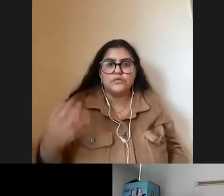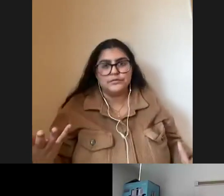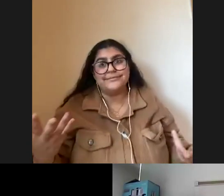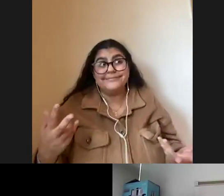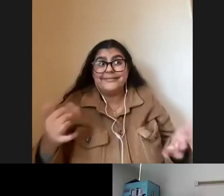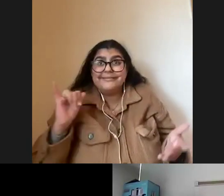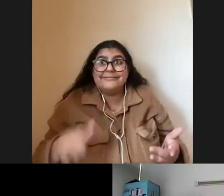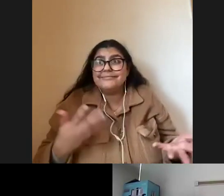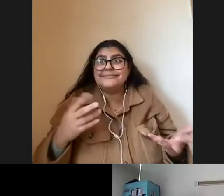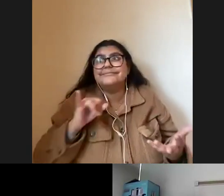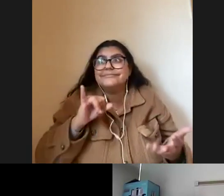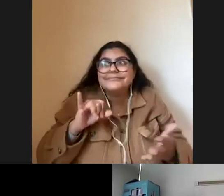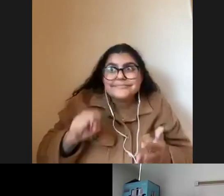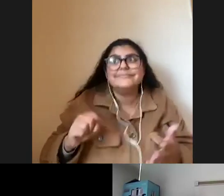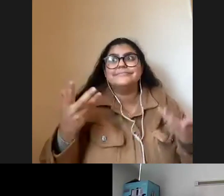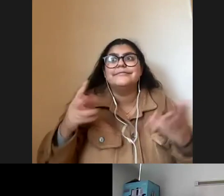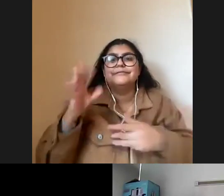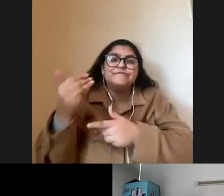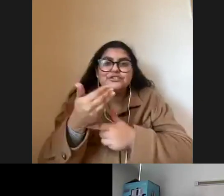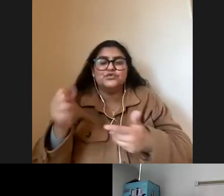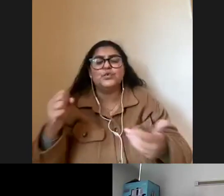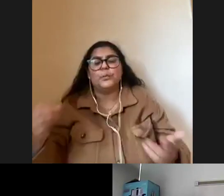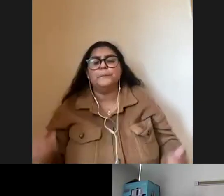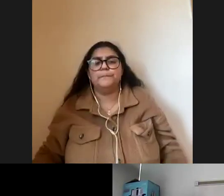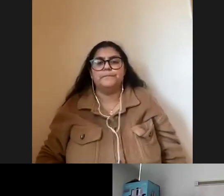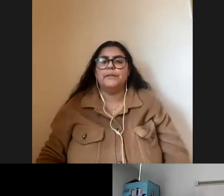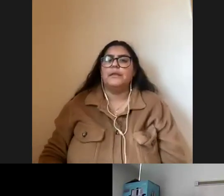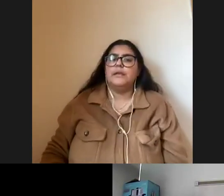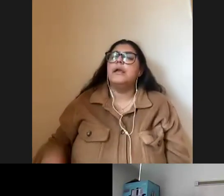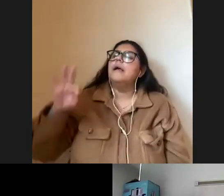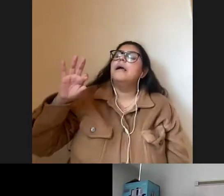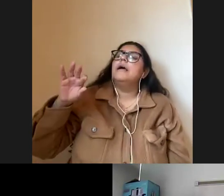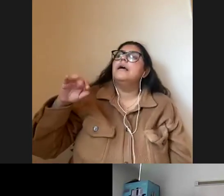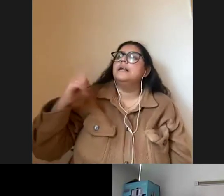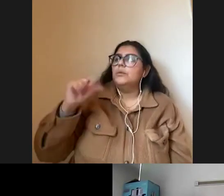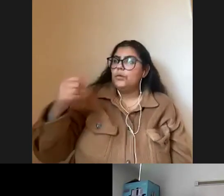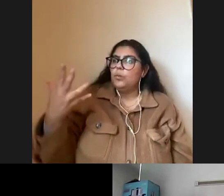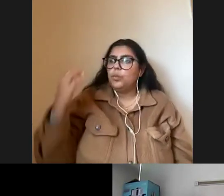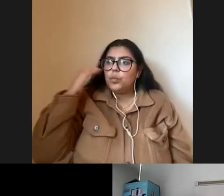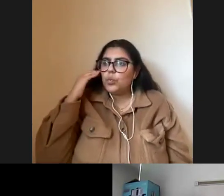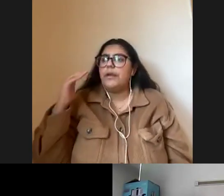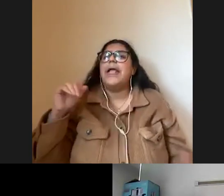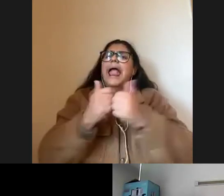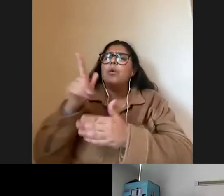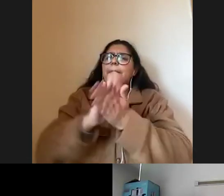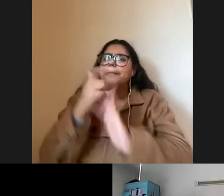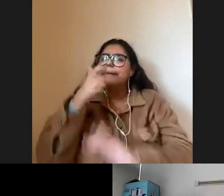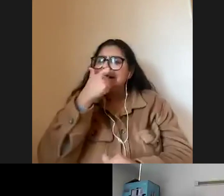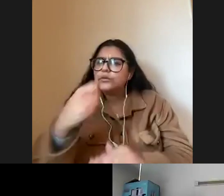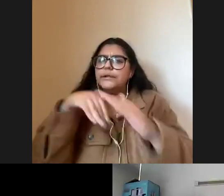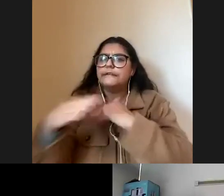So yeah. Great. Philza would like to know, how did you become interested in fish?